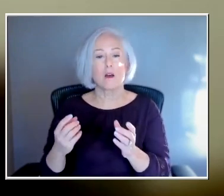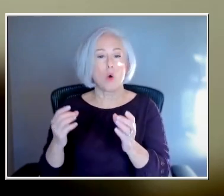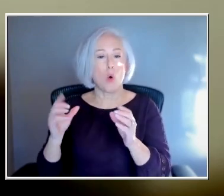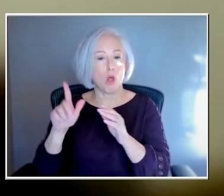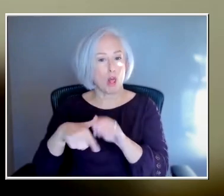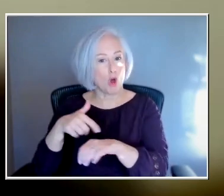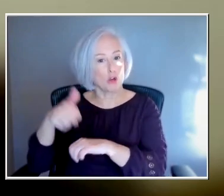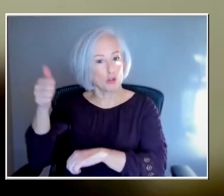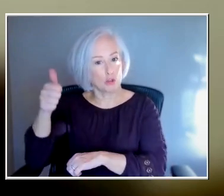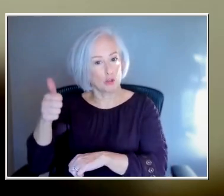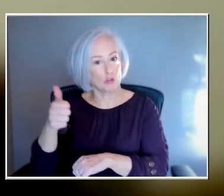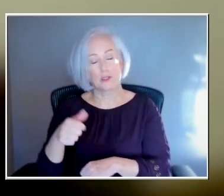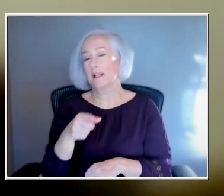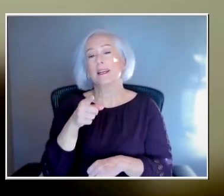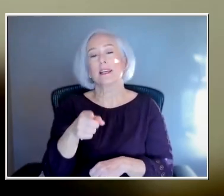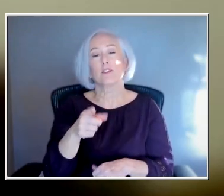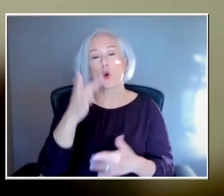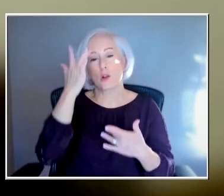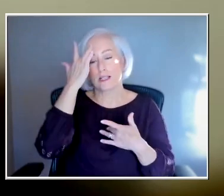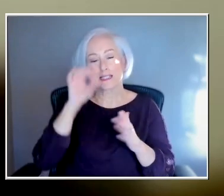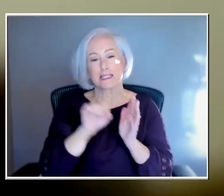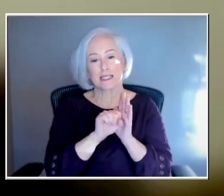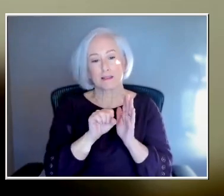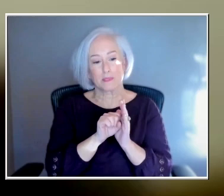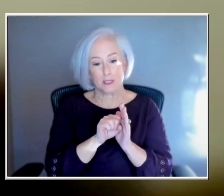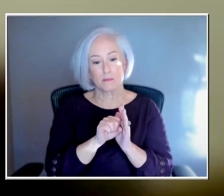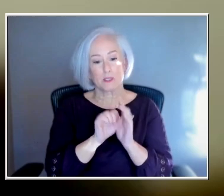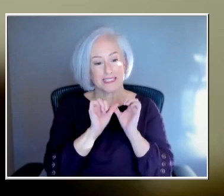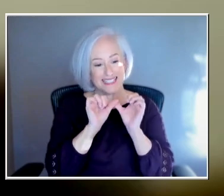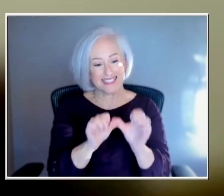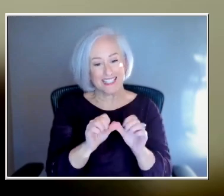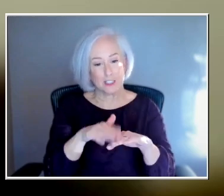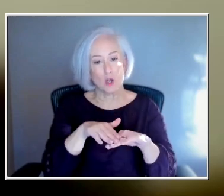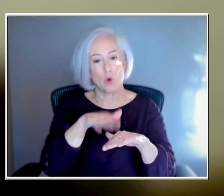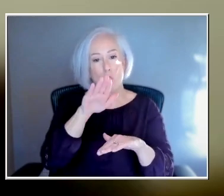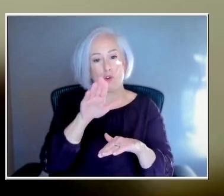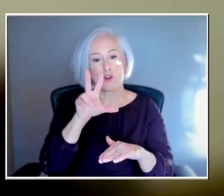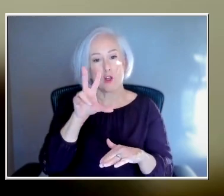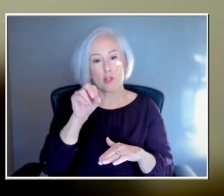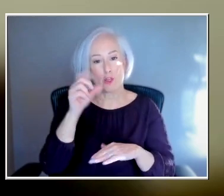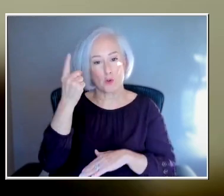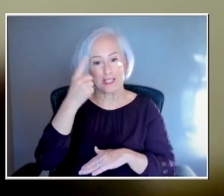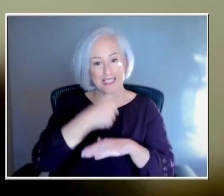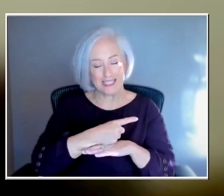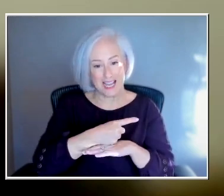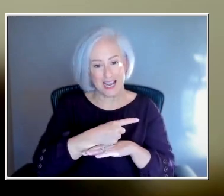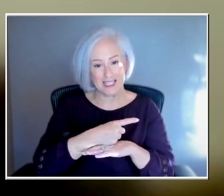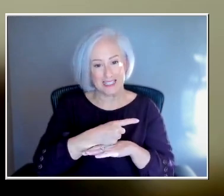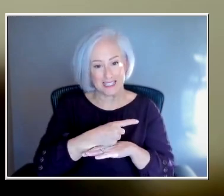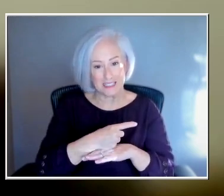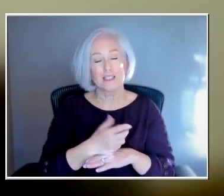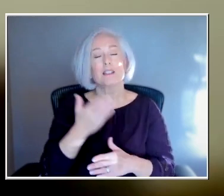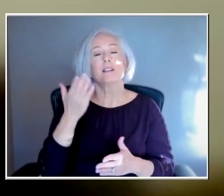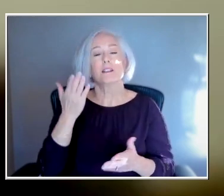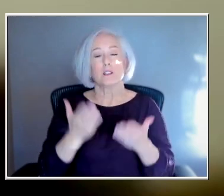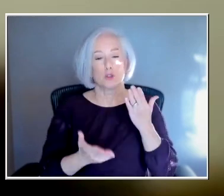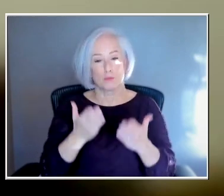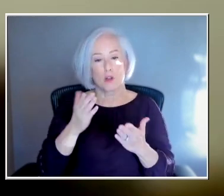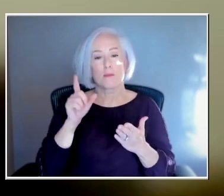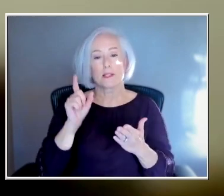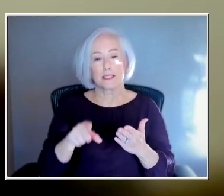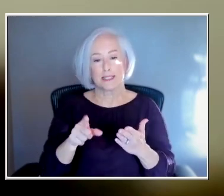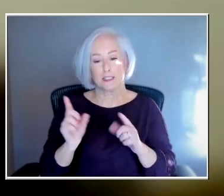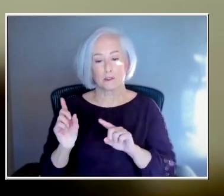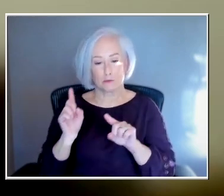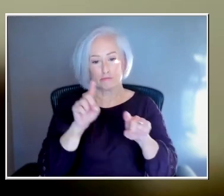have continued symptoms at least 30 days or 4 weeks after your initial onset of the illness. We